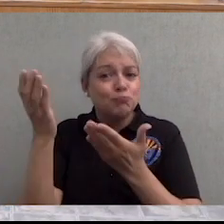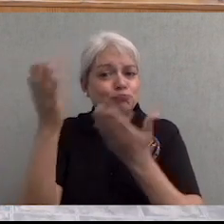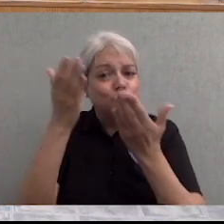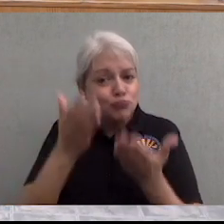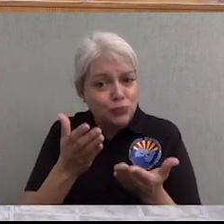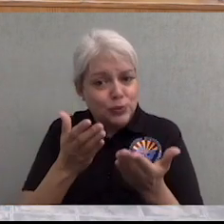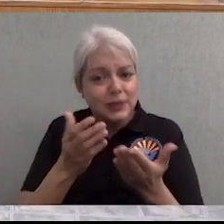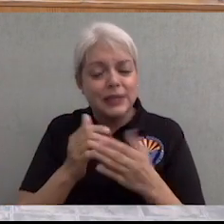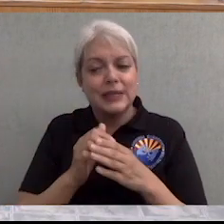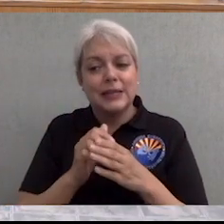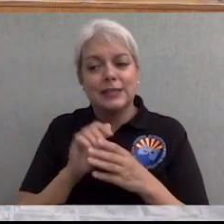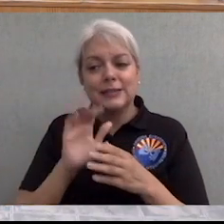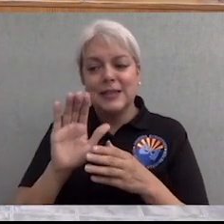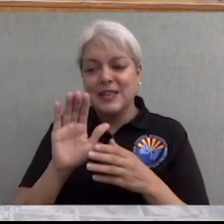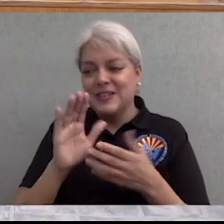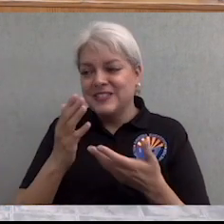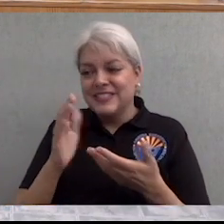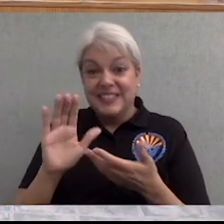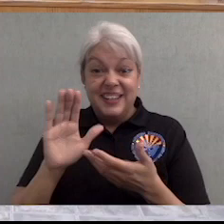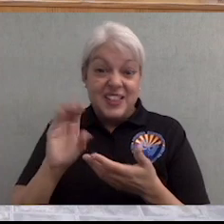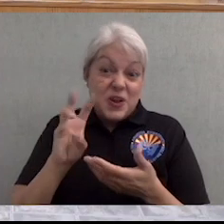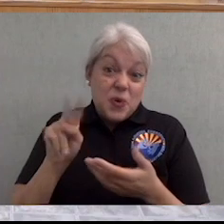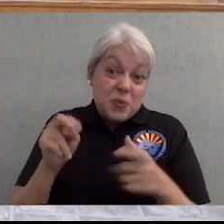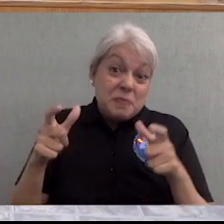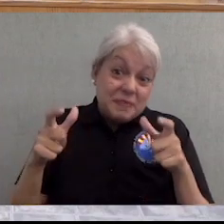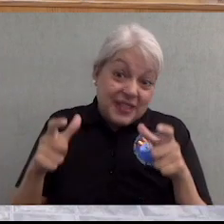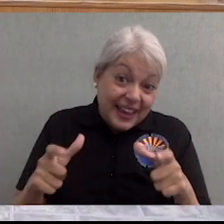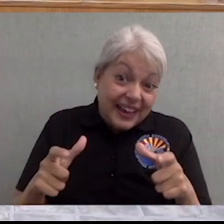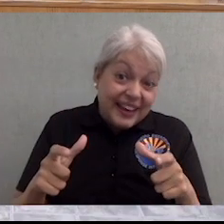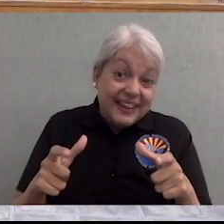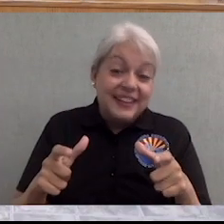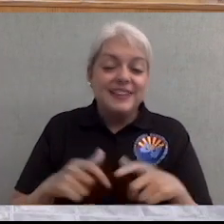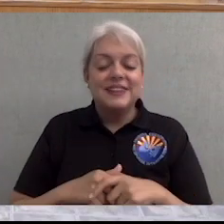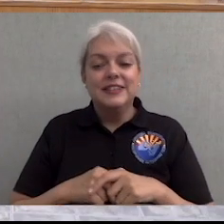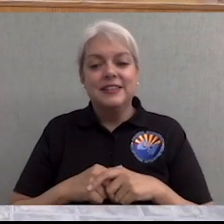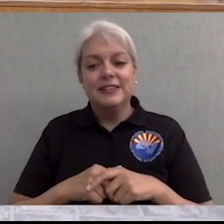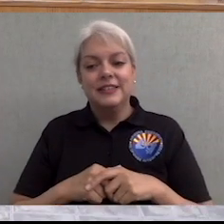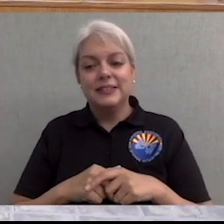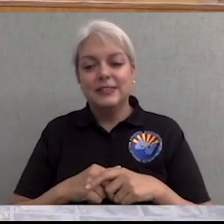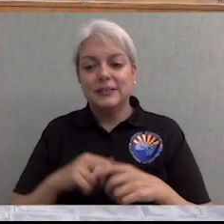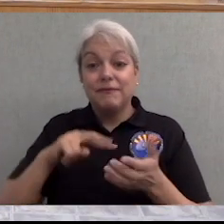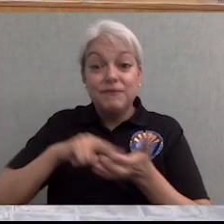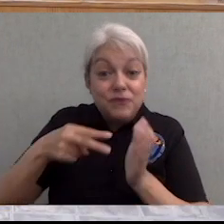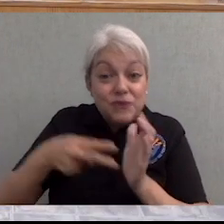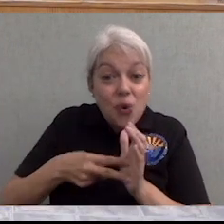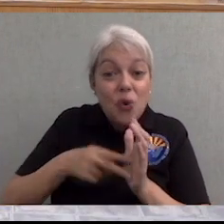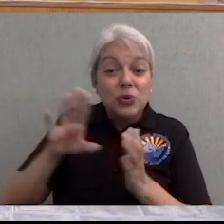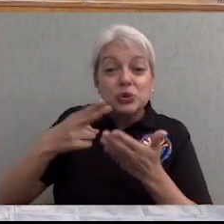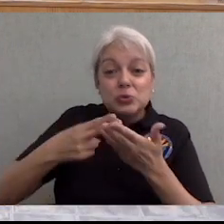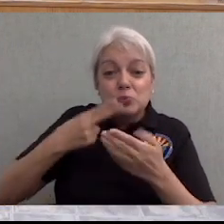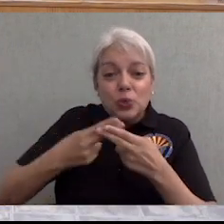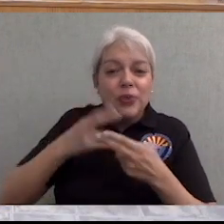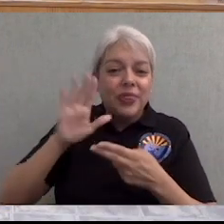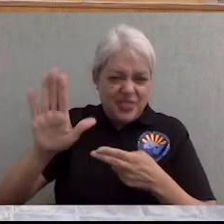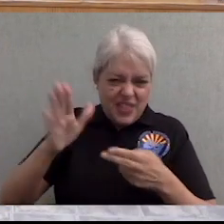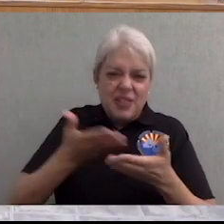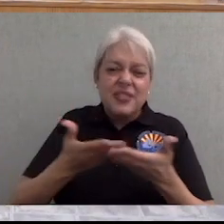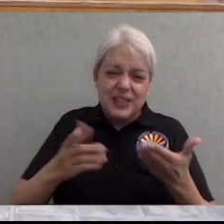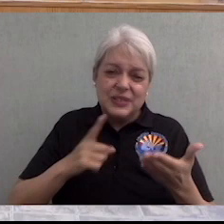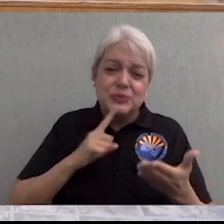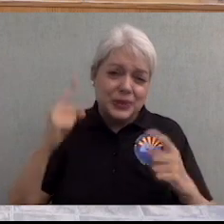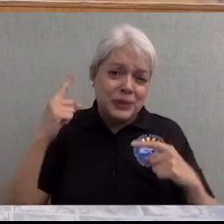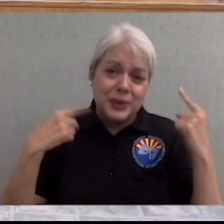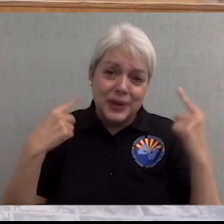their own plates, their forks, their spoons. It's just really crazy how this whole pandemic is